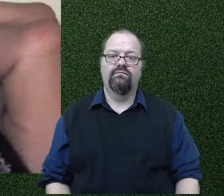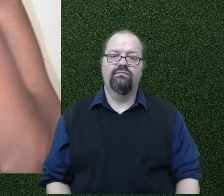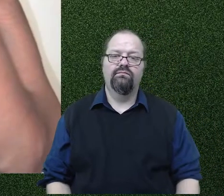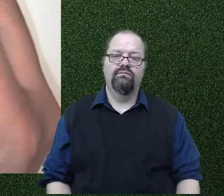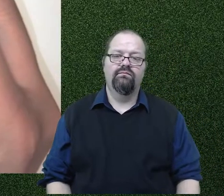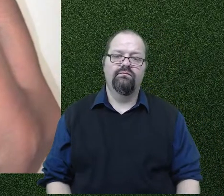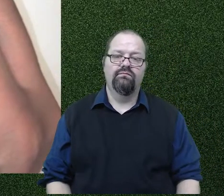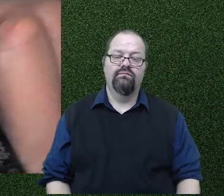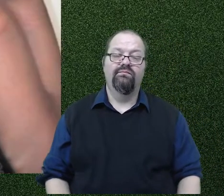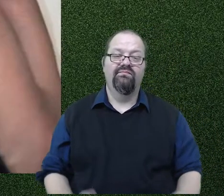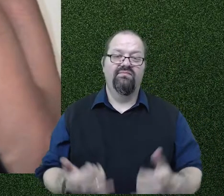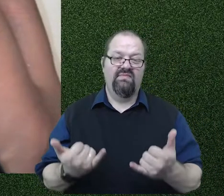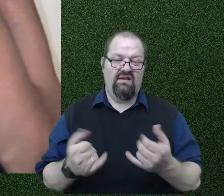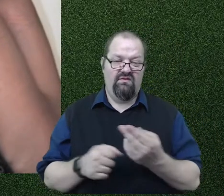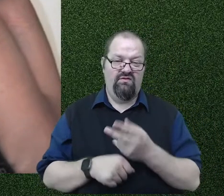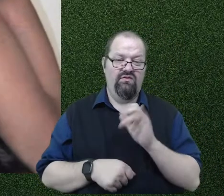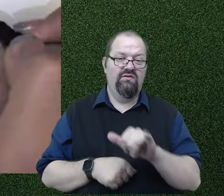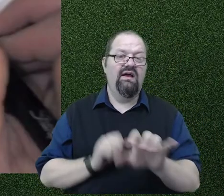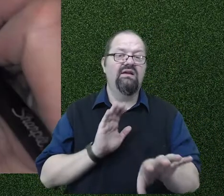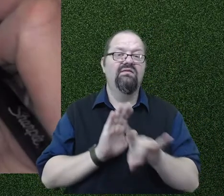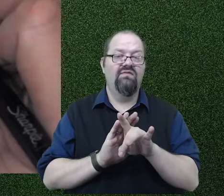To find the z component,